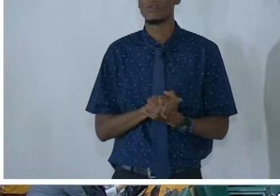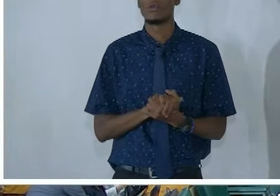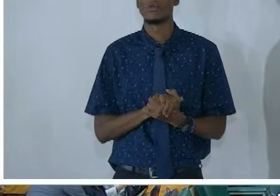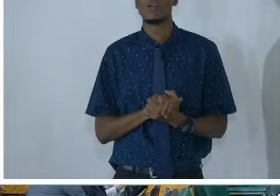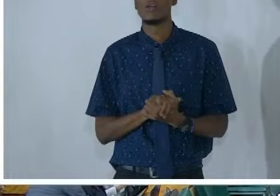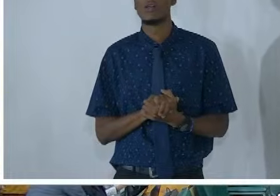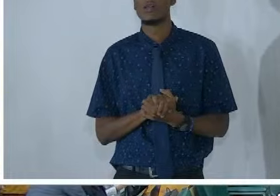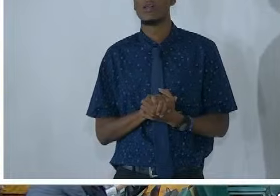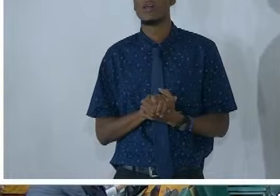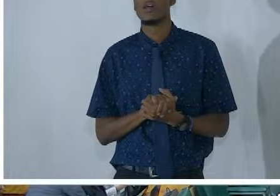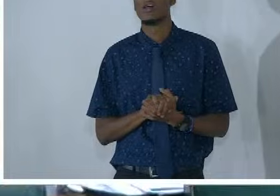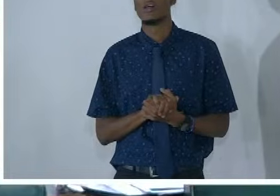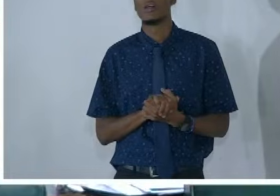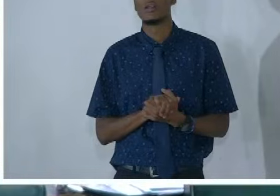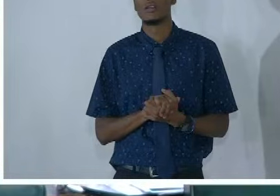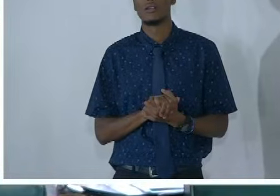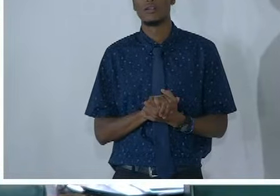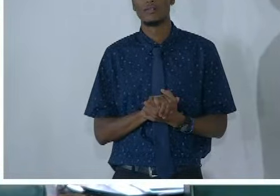Mr. Speaker,